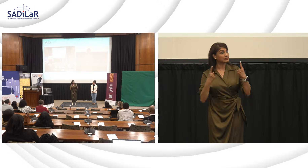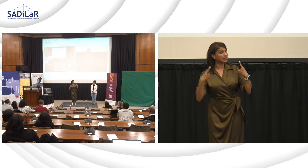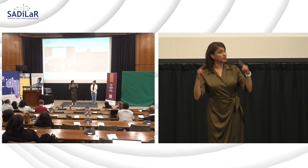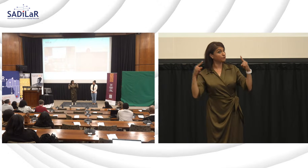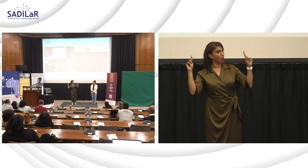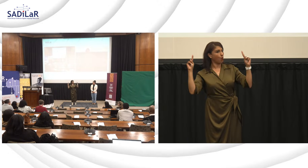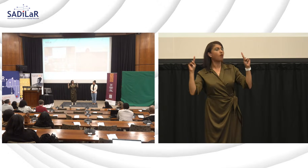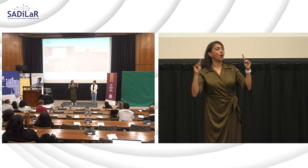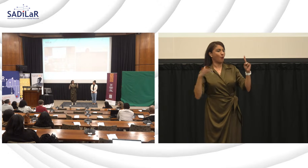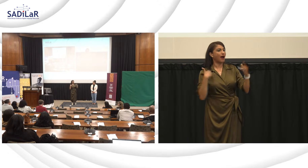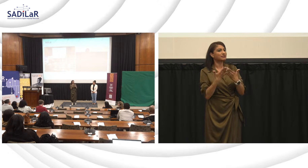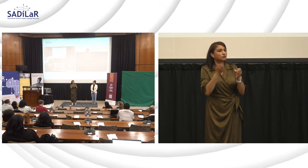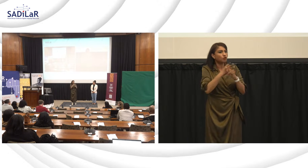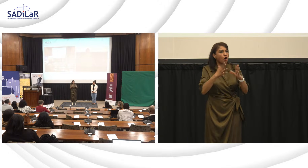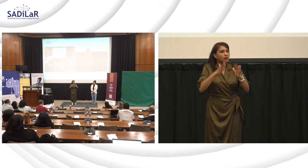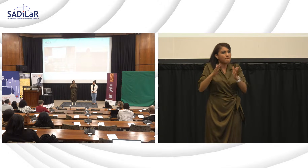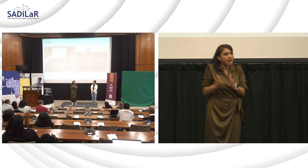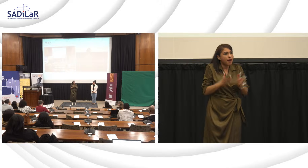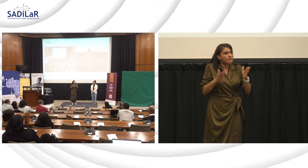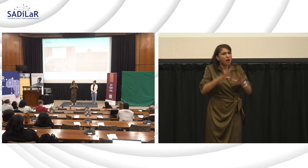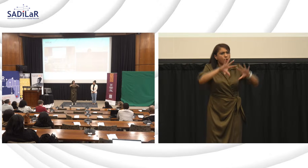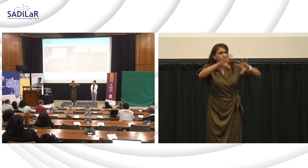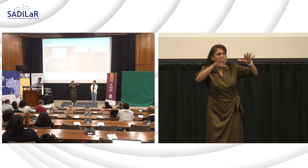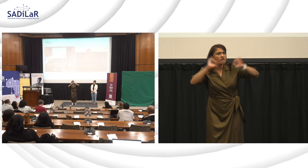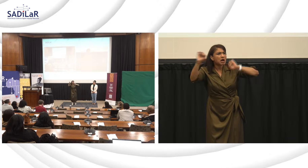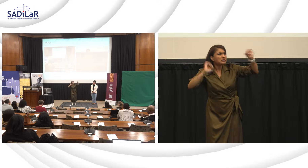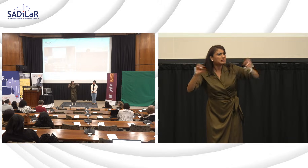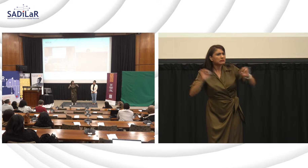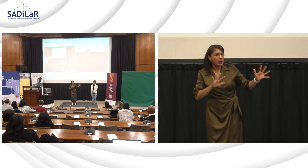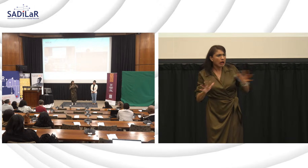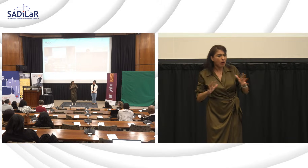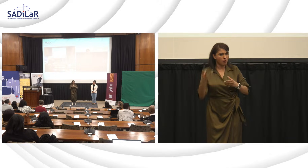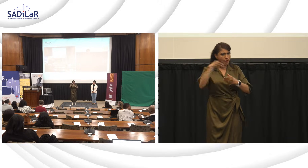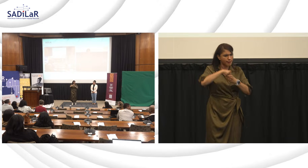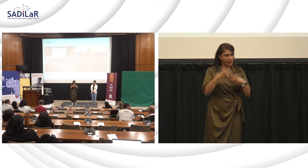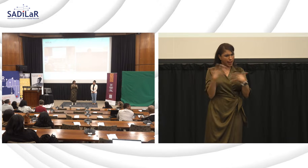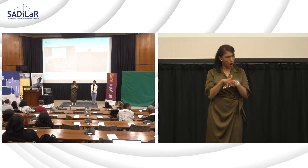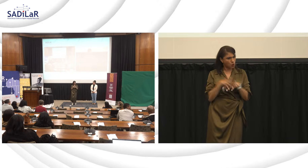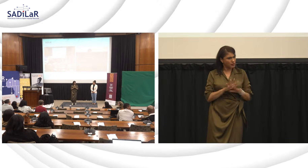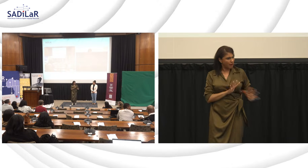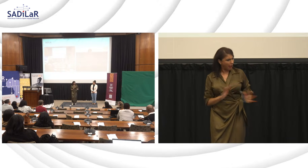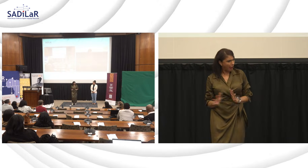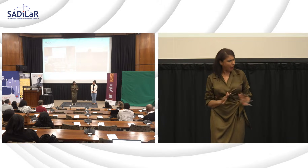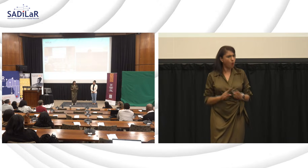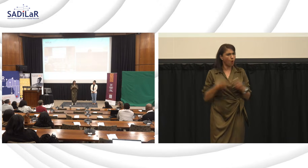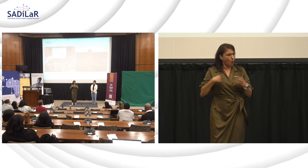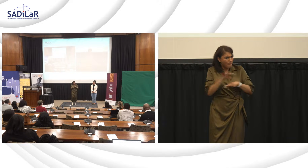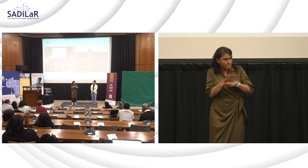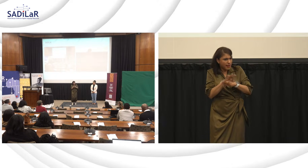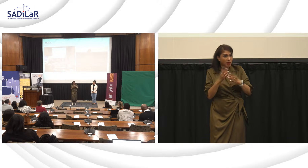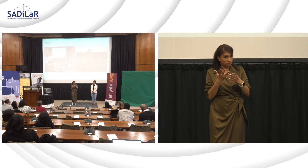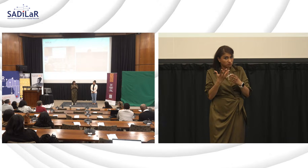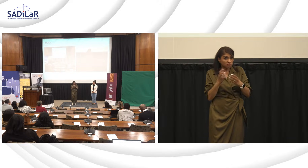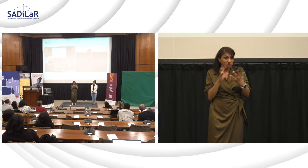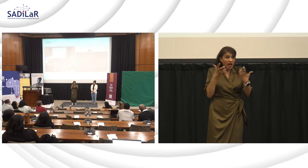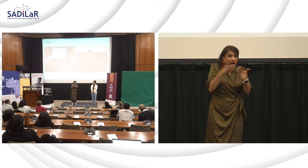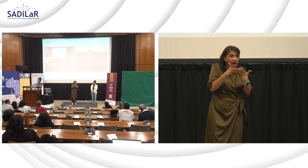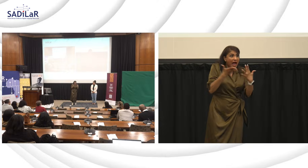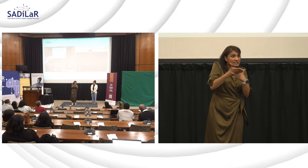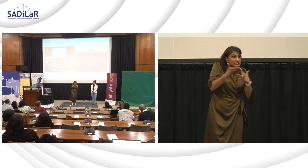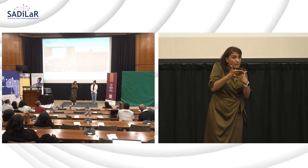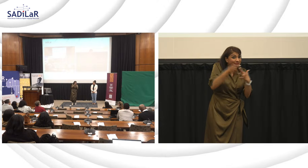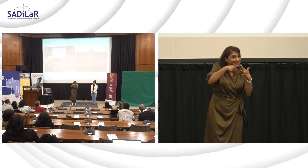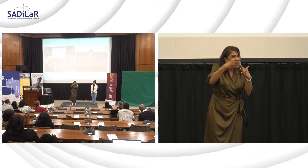that come forward here, we can share that. And when we have a successful pilot, then we can start sharing in terms of implementing